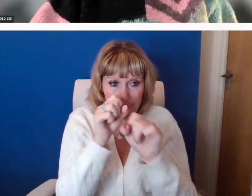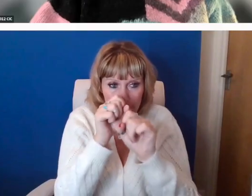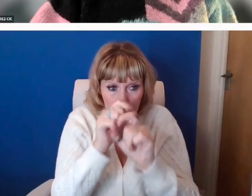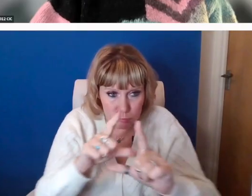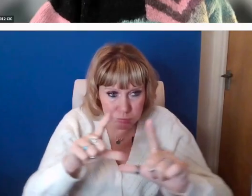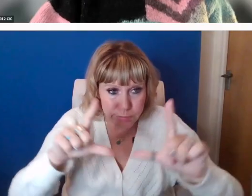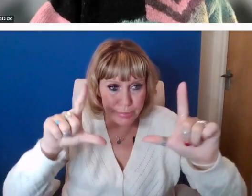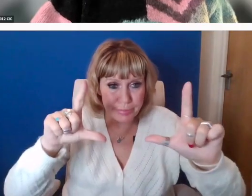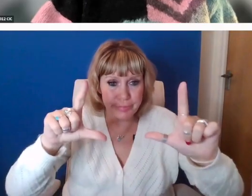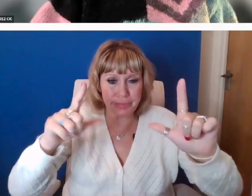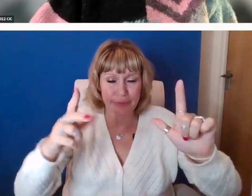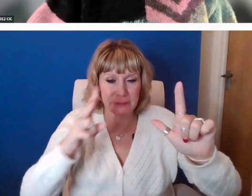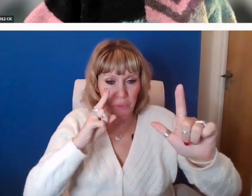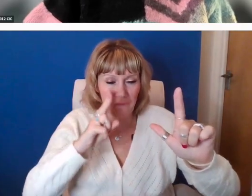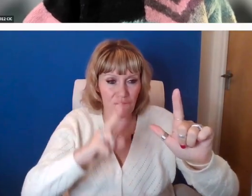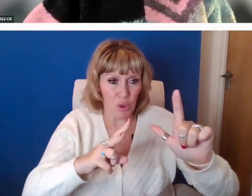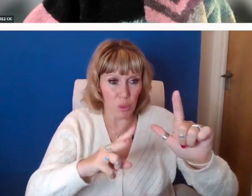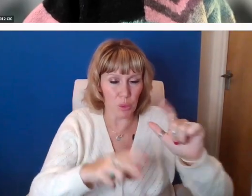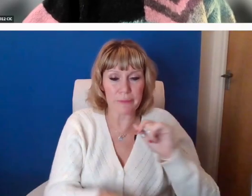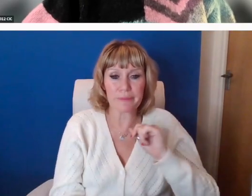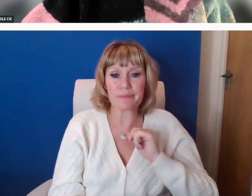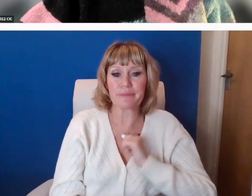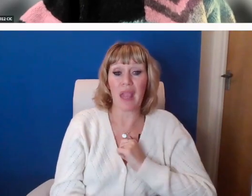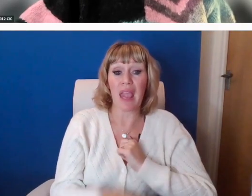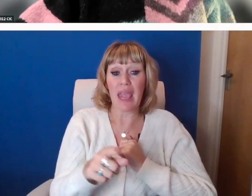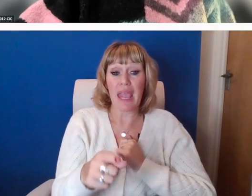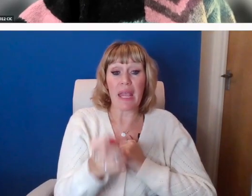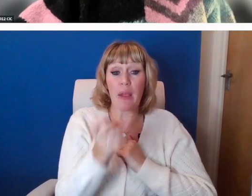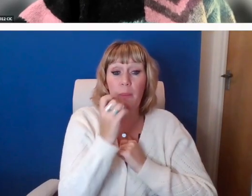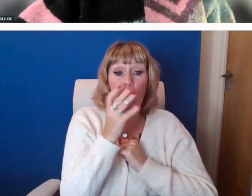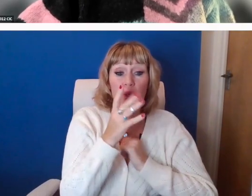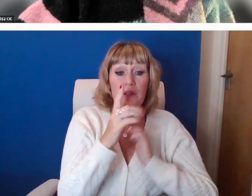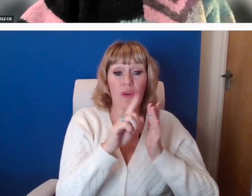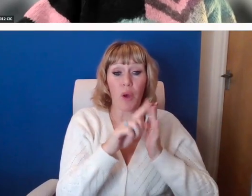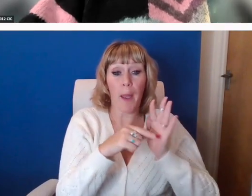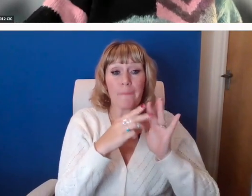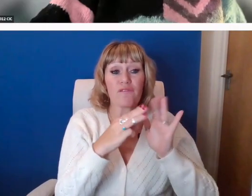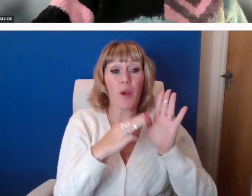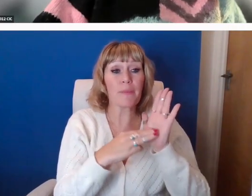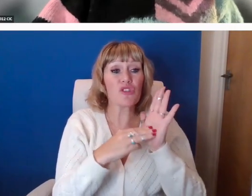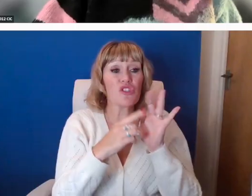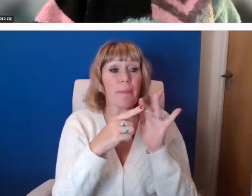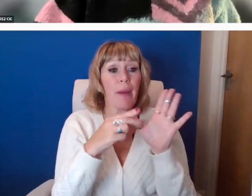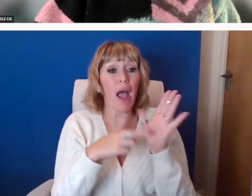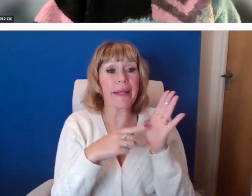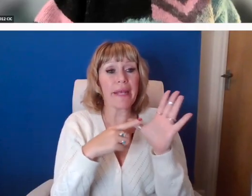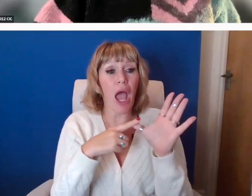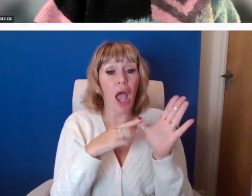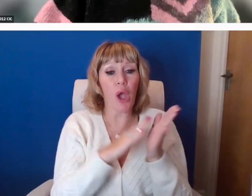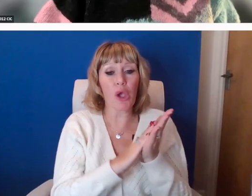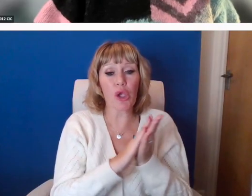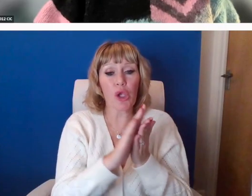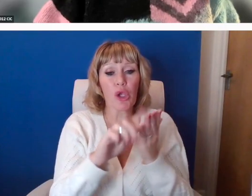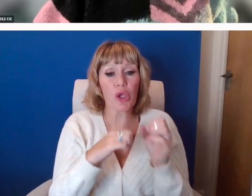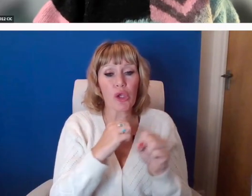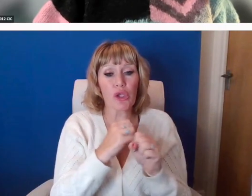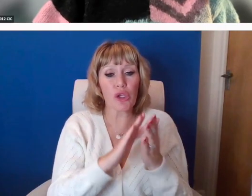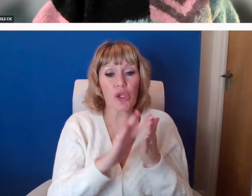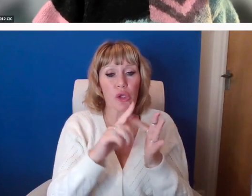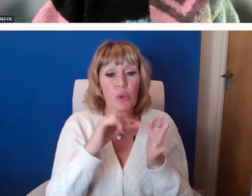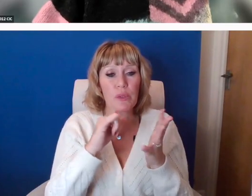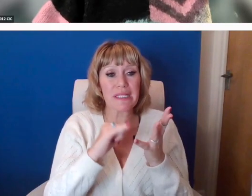And here is another beautiful collage from Jemima Hughes. And it's a map of